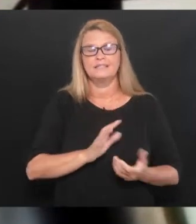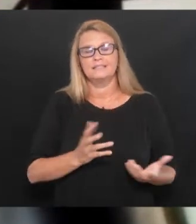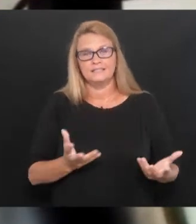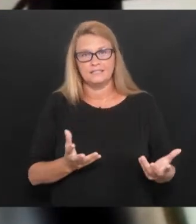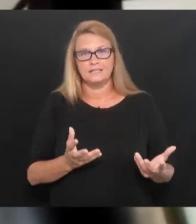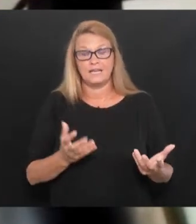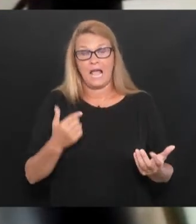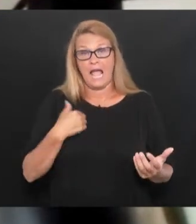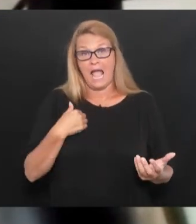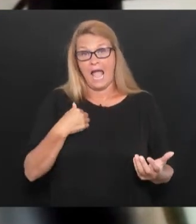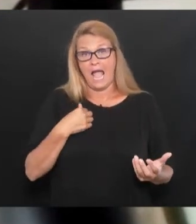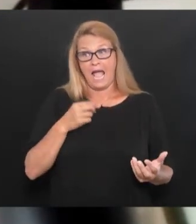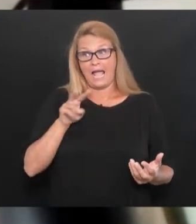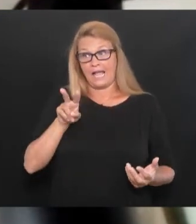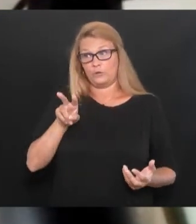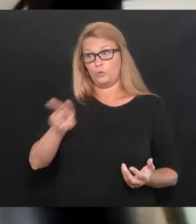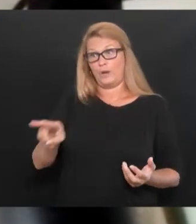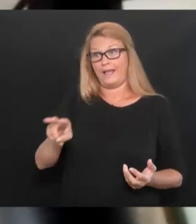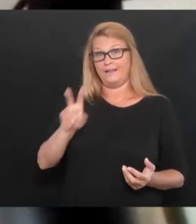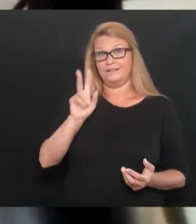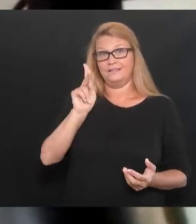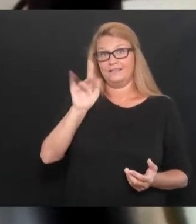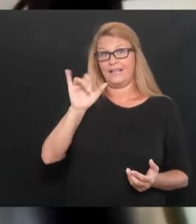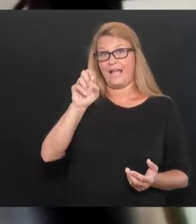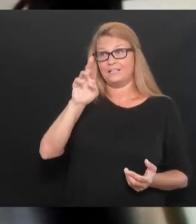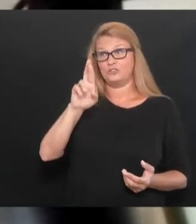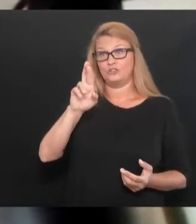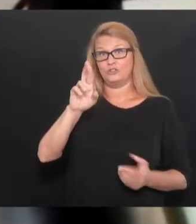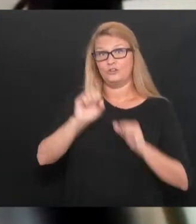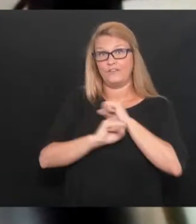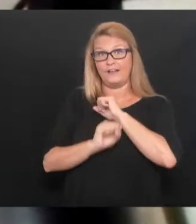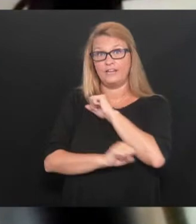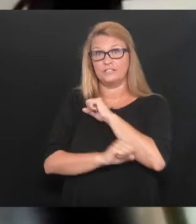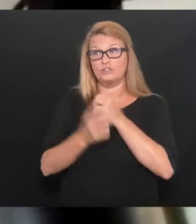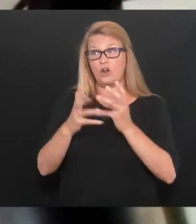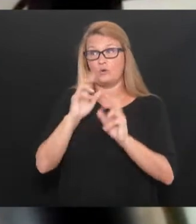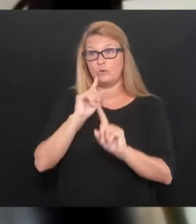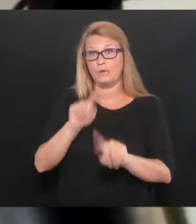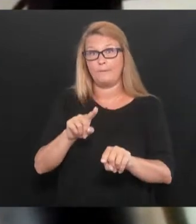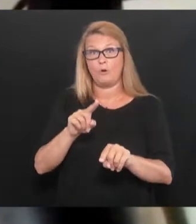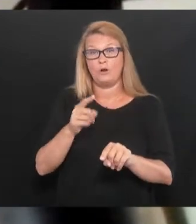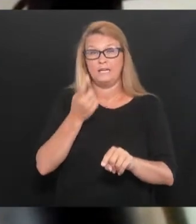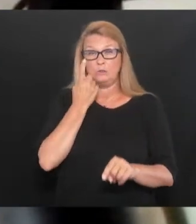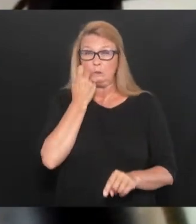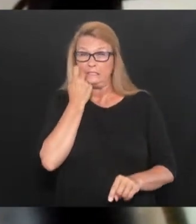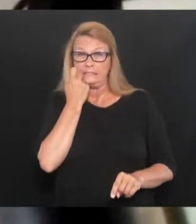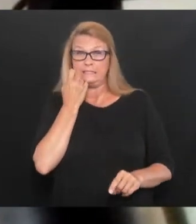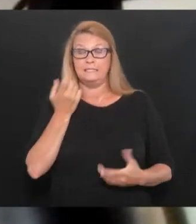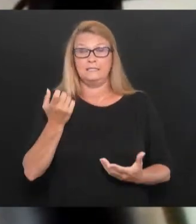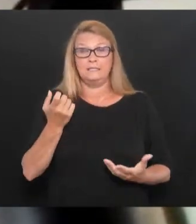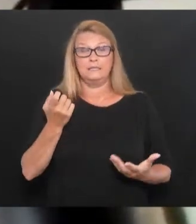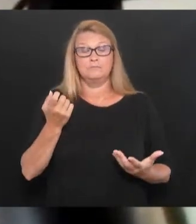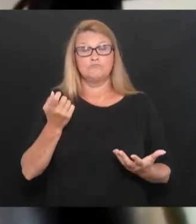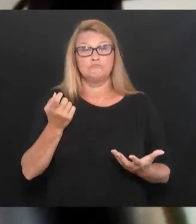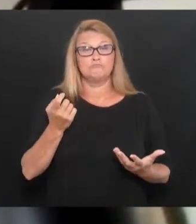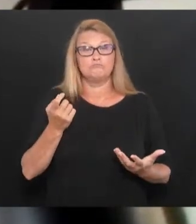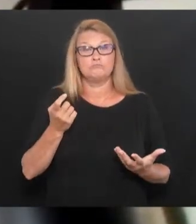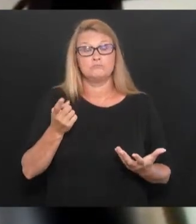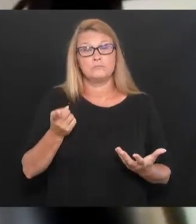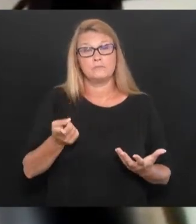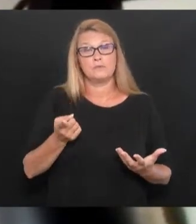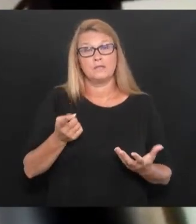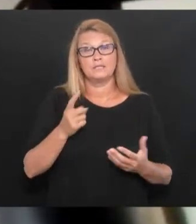I mean, I just looked at a Kaiser Foundation report that just came out a little bit ago that showed that